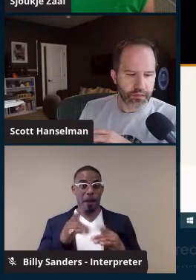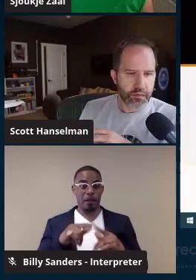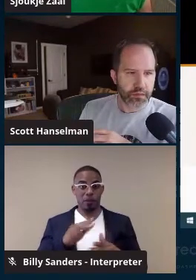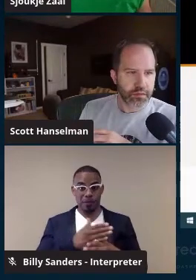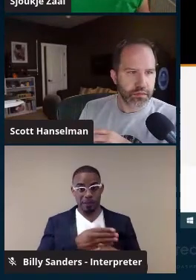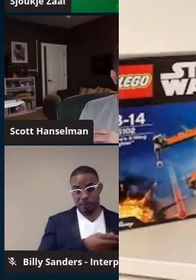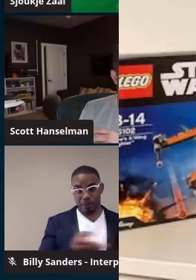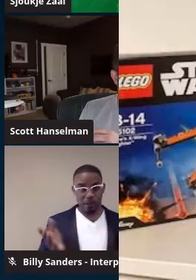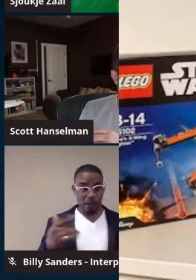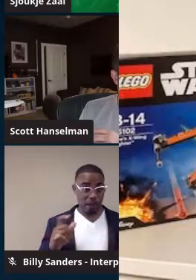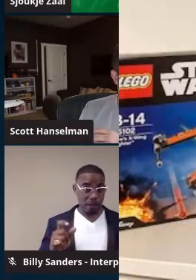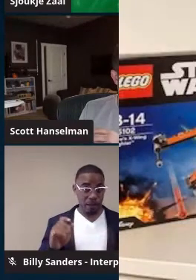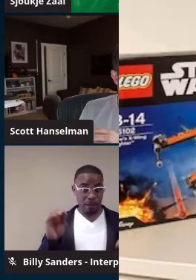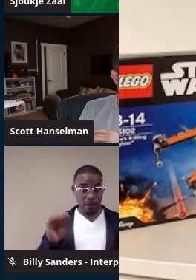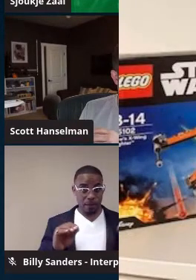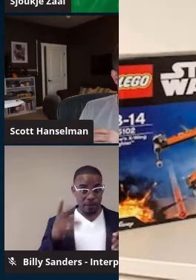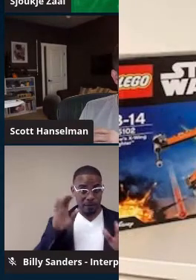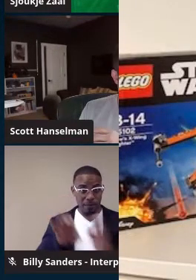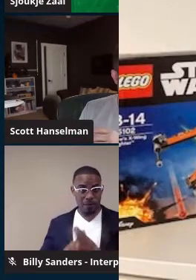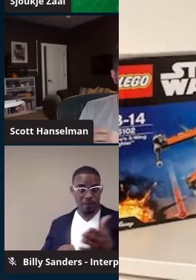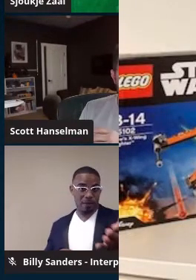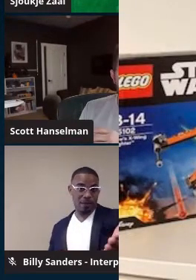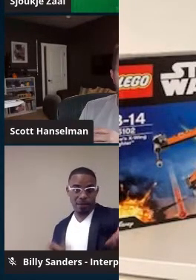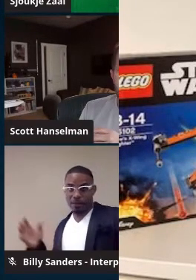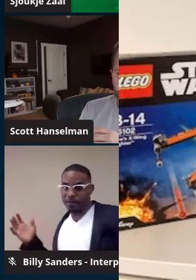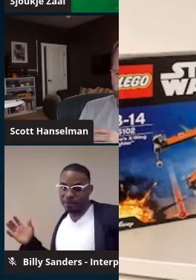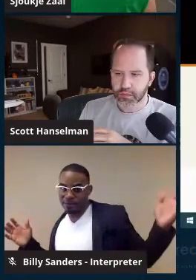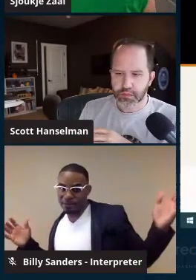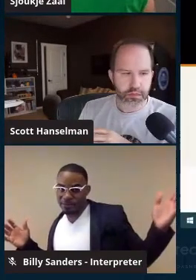And I can put an image, this one.